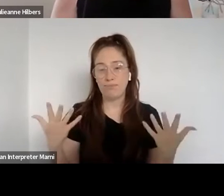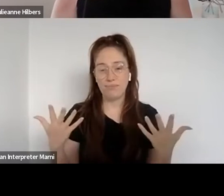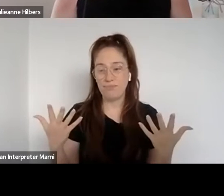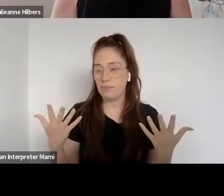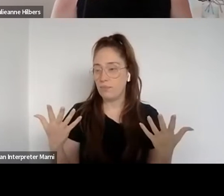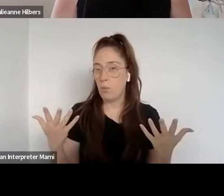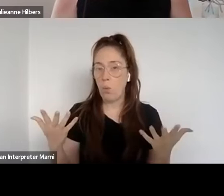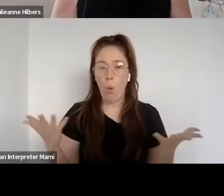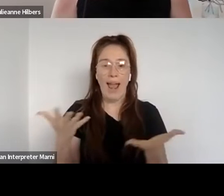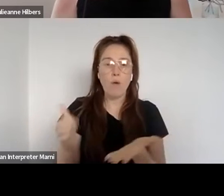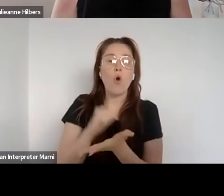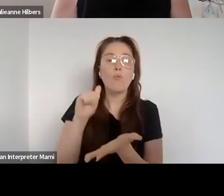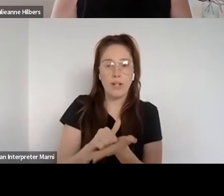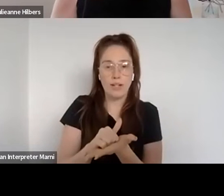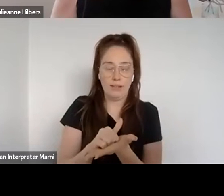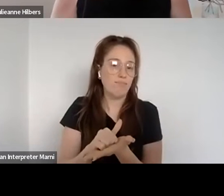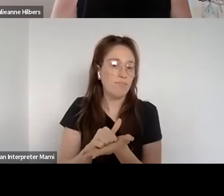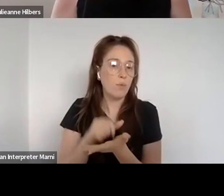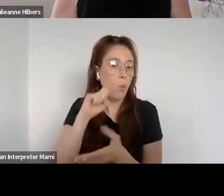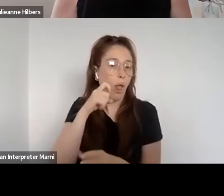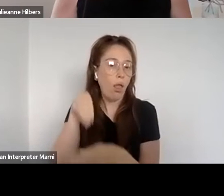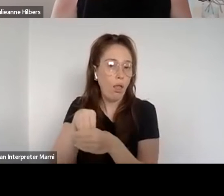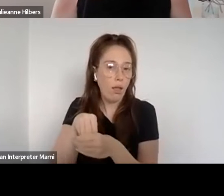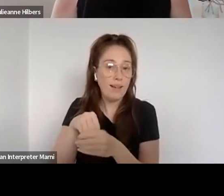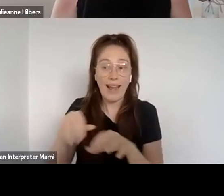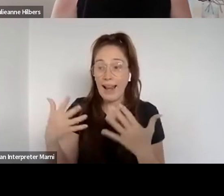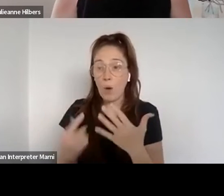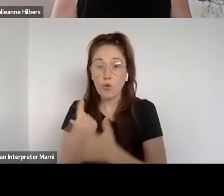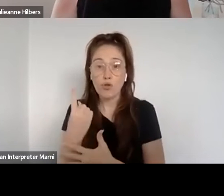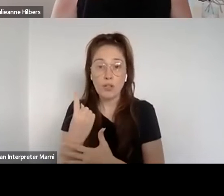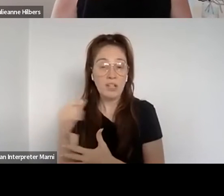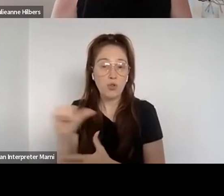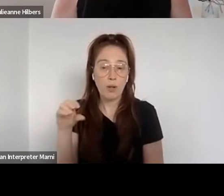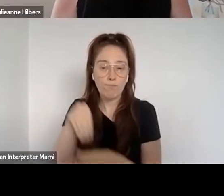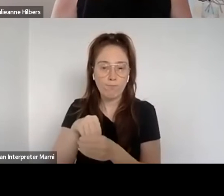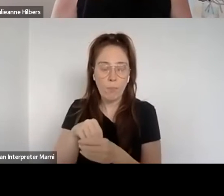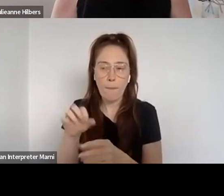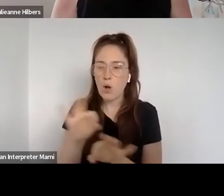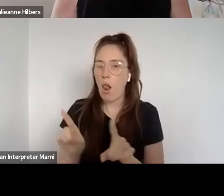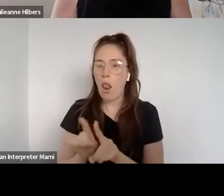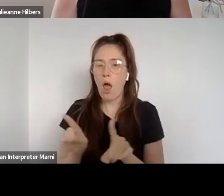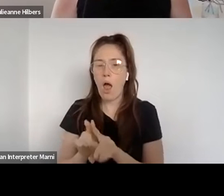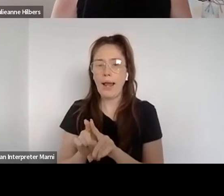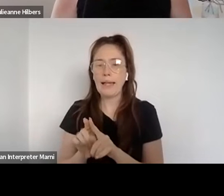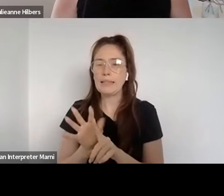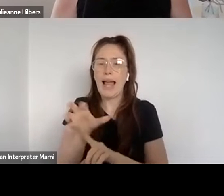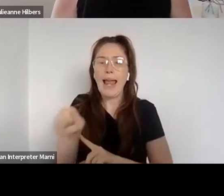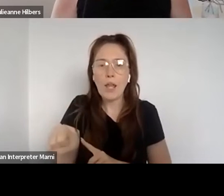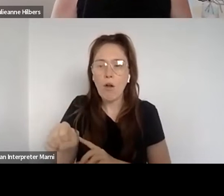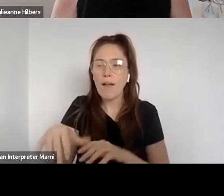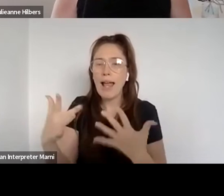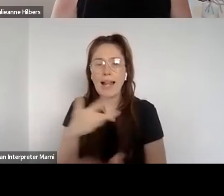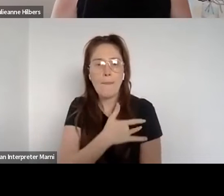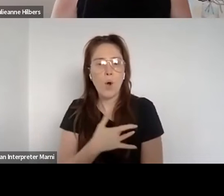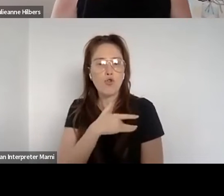the most appropriate and at any opportunity, without overriding the emotions of the